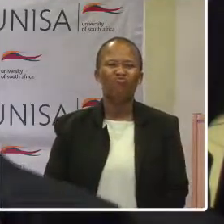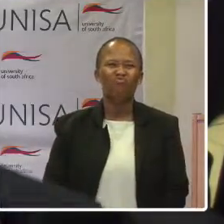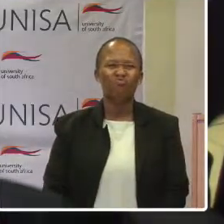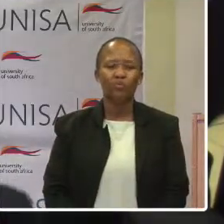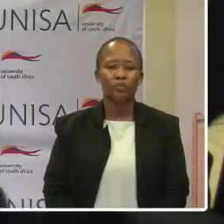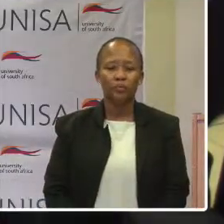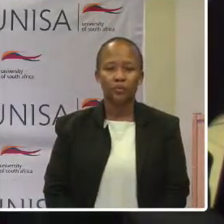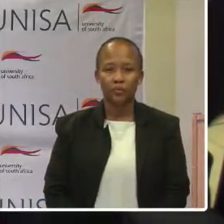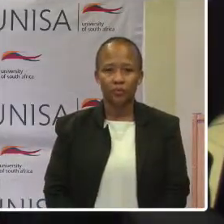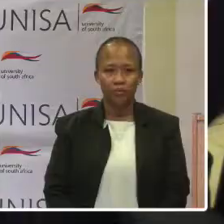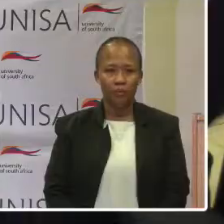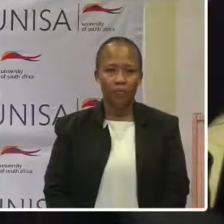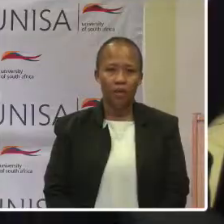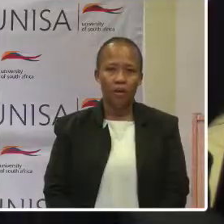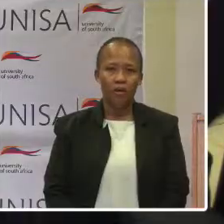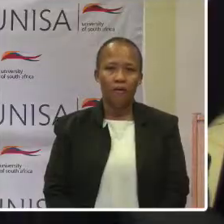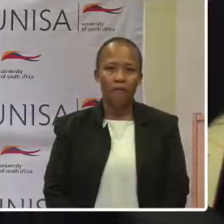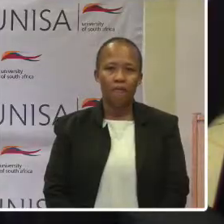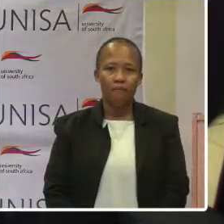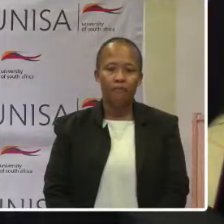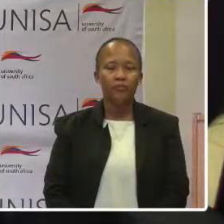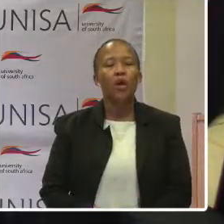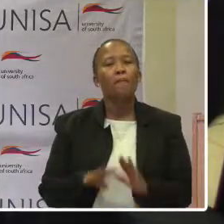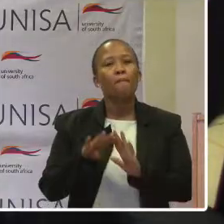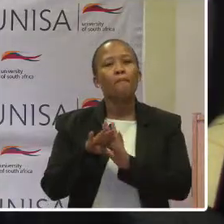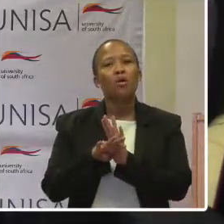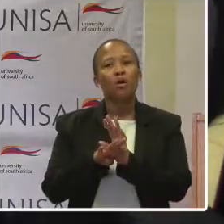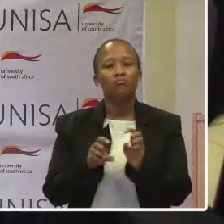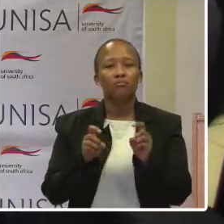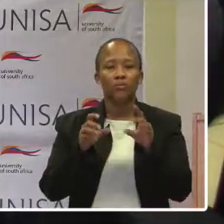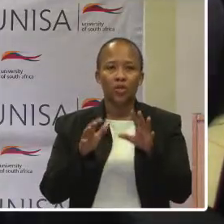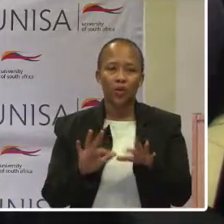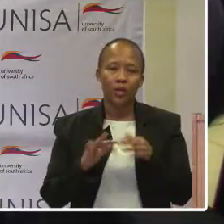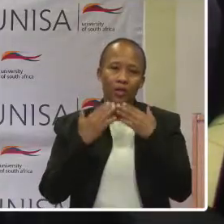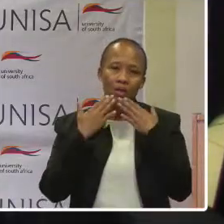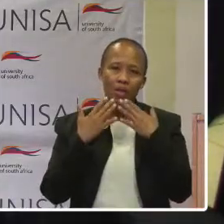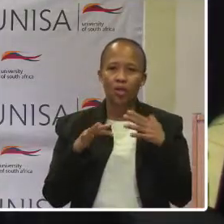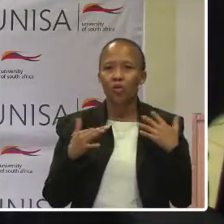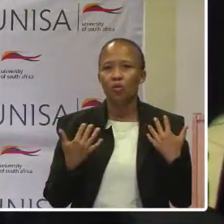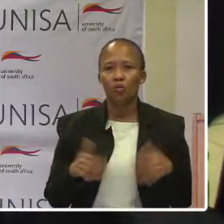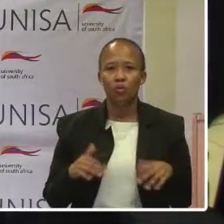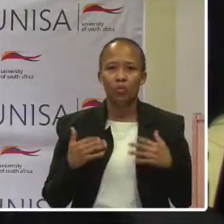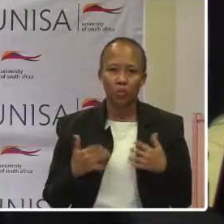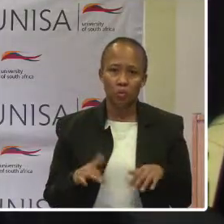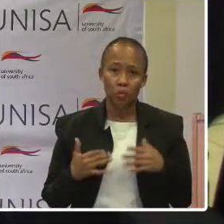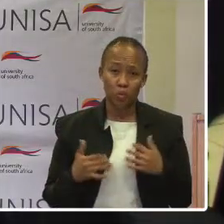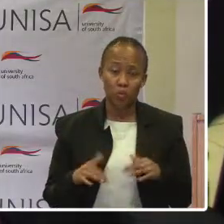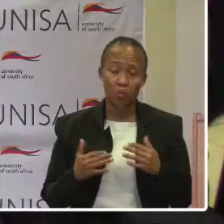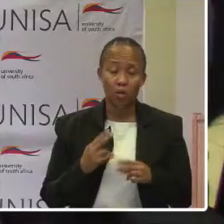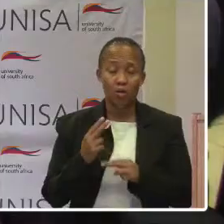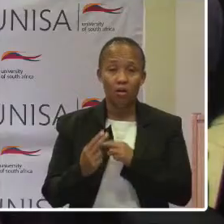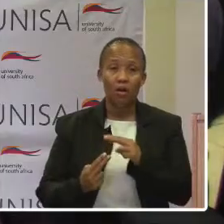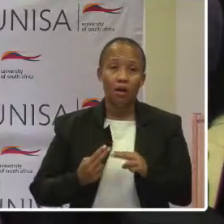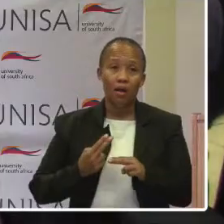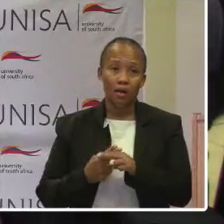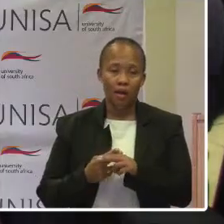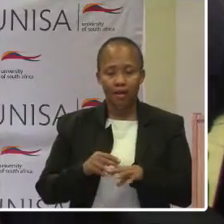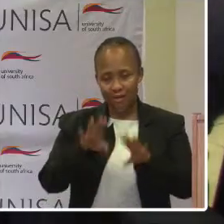Thank you very much, Program Director. And once again, greetings